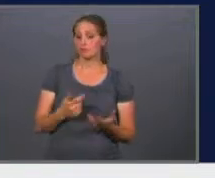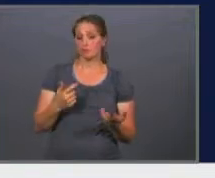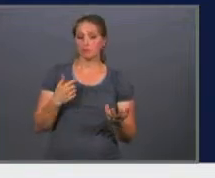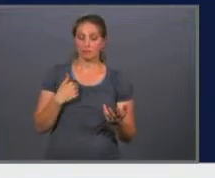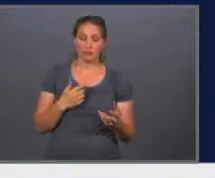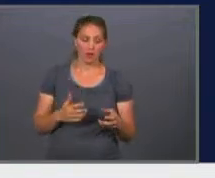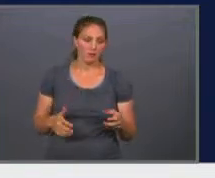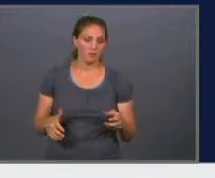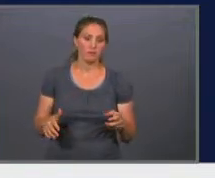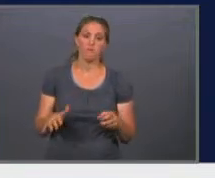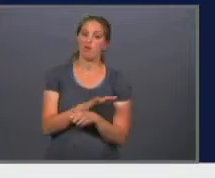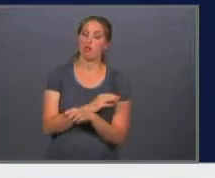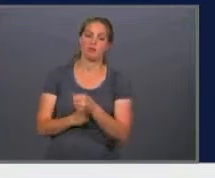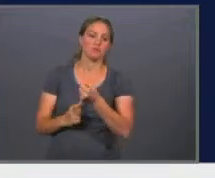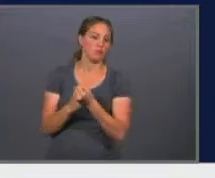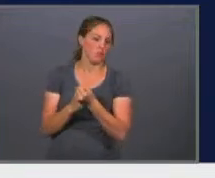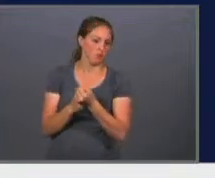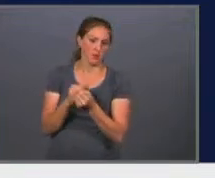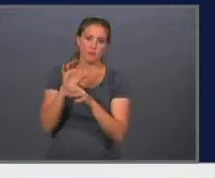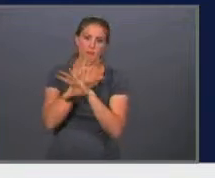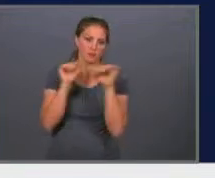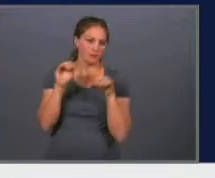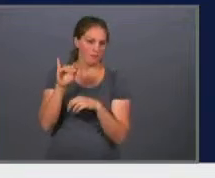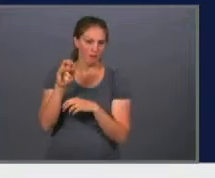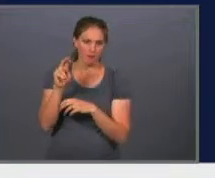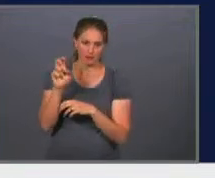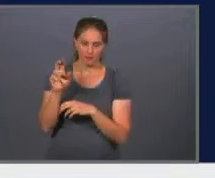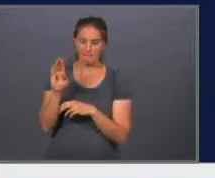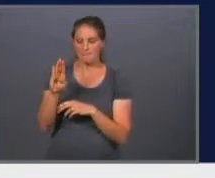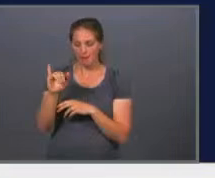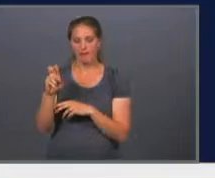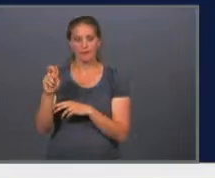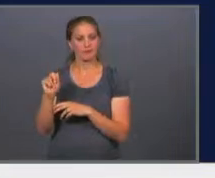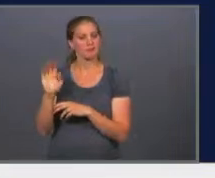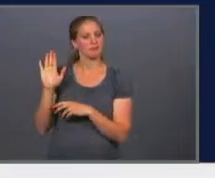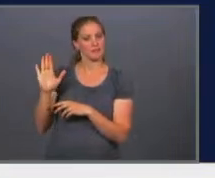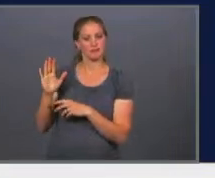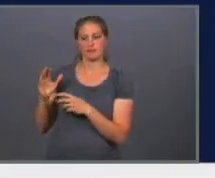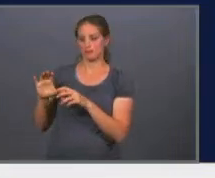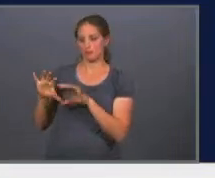Biden administration's efforts to bolster Ukraine.